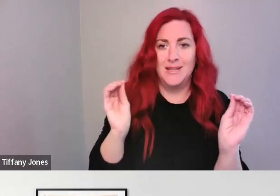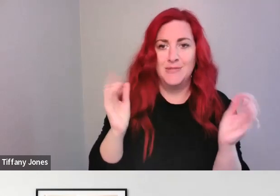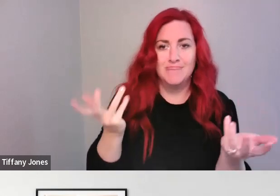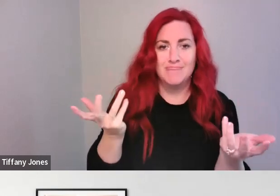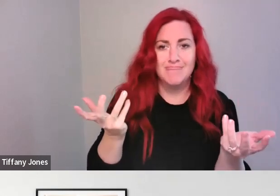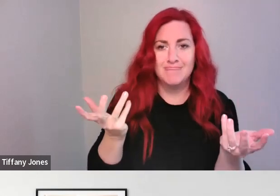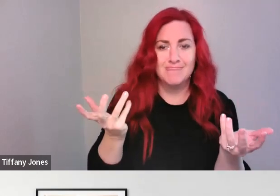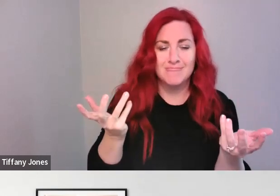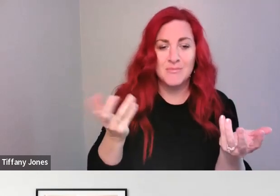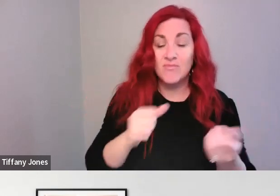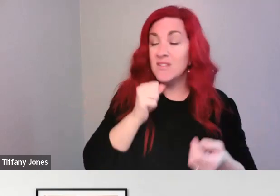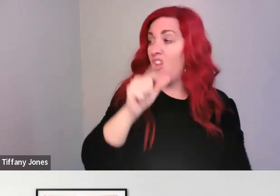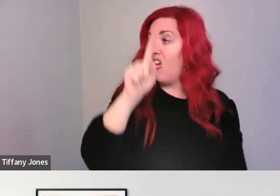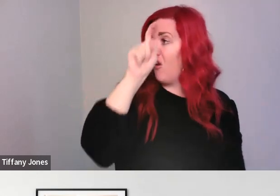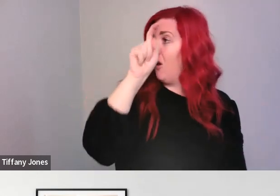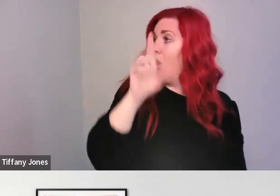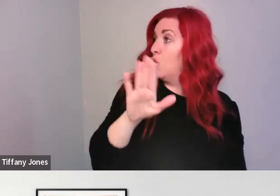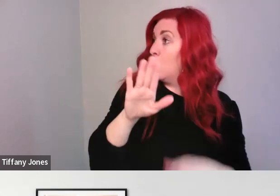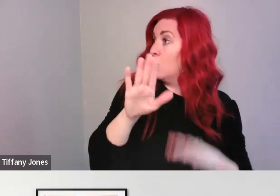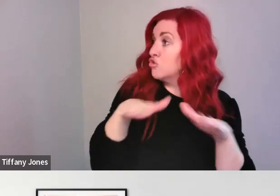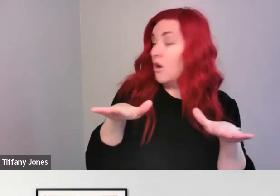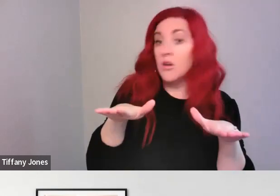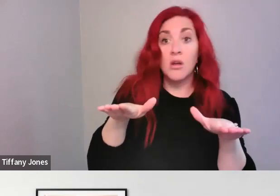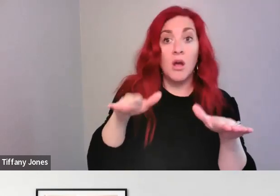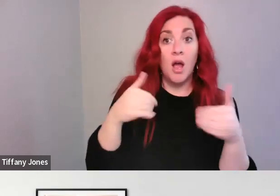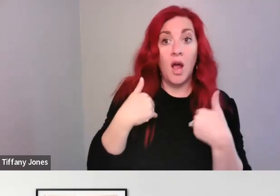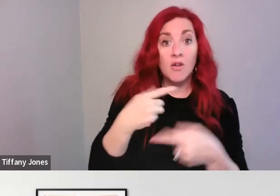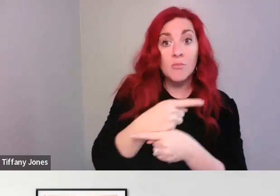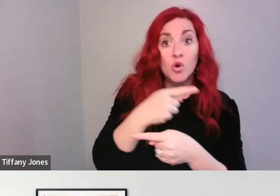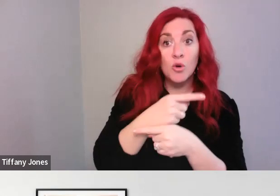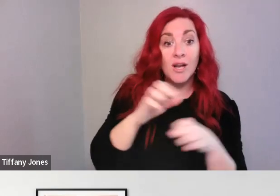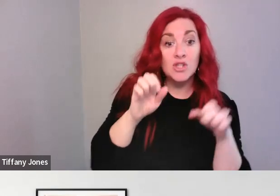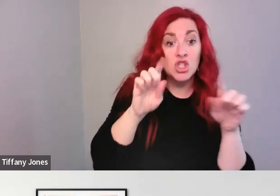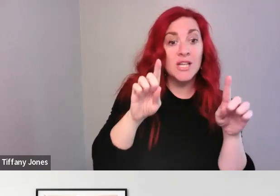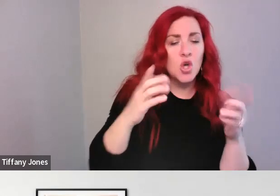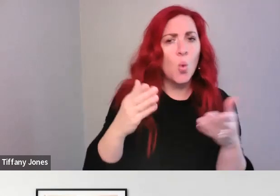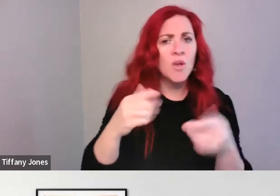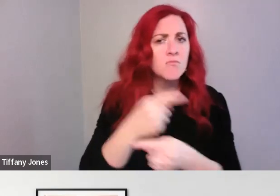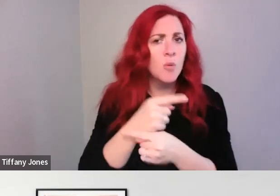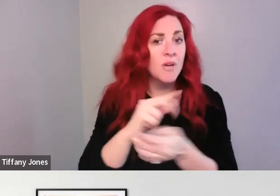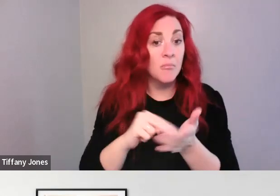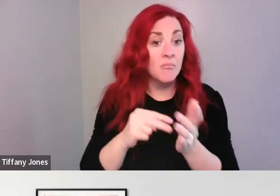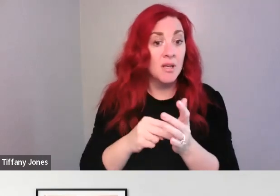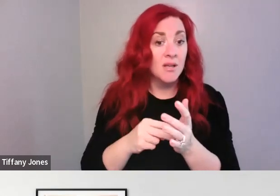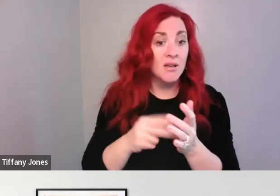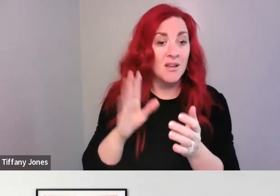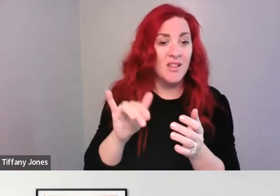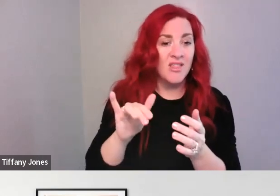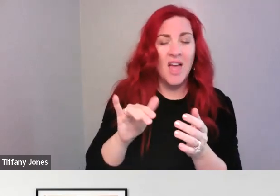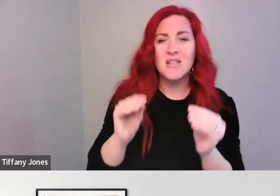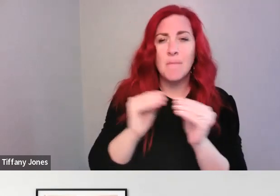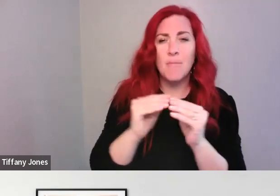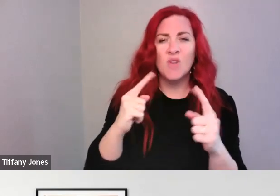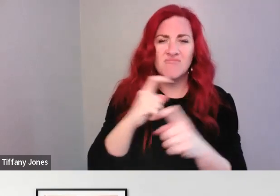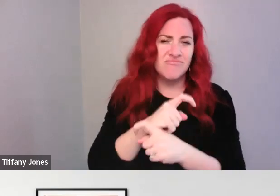of, is your child receiving an appropriate education, and what does appropriate mean? Those types of things can be a little more complex